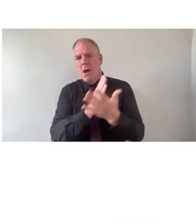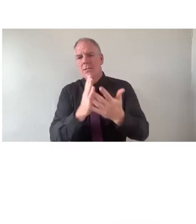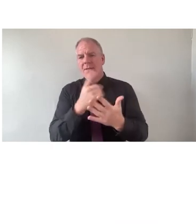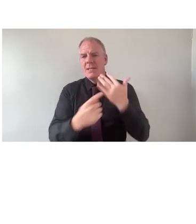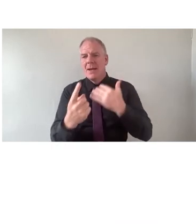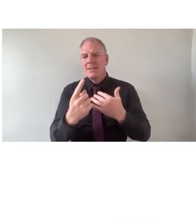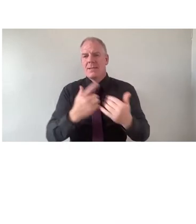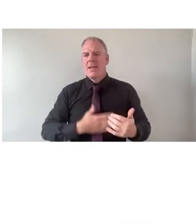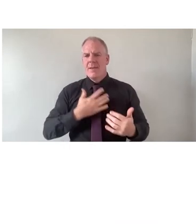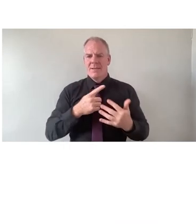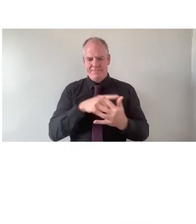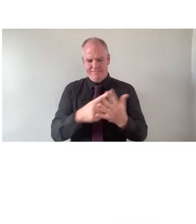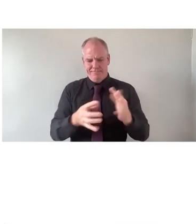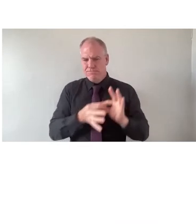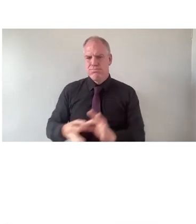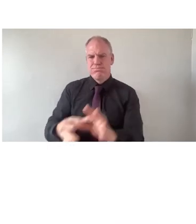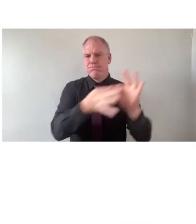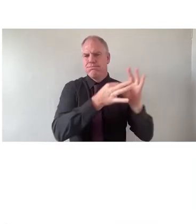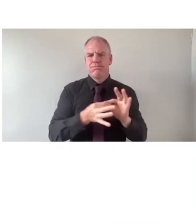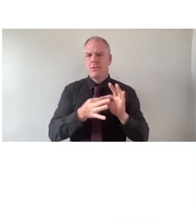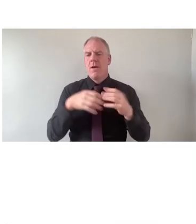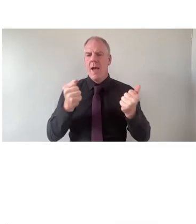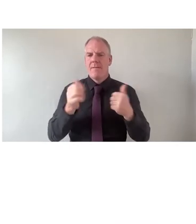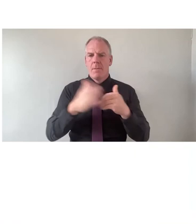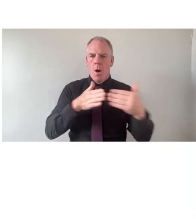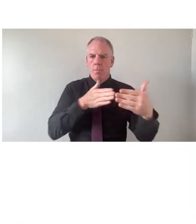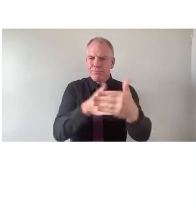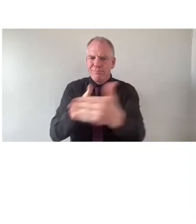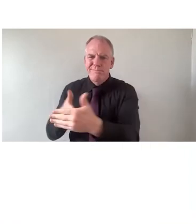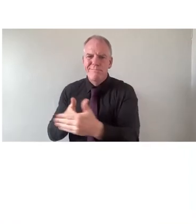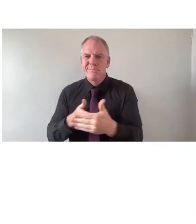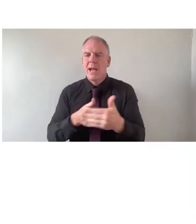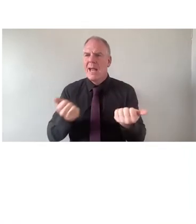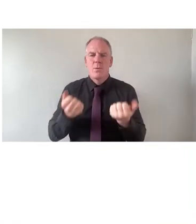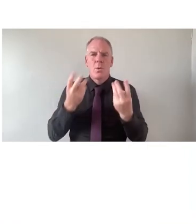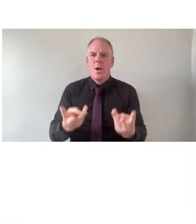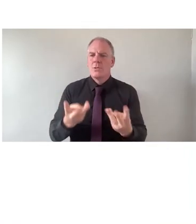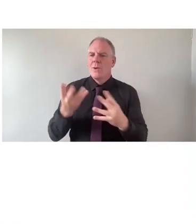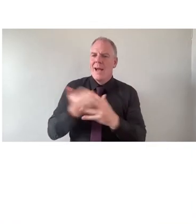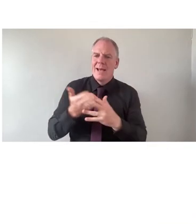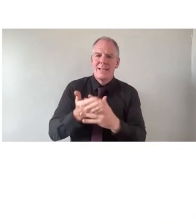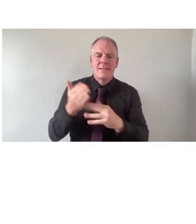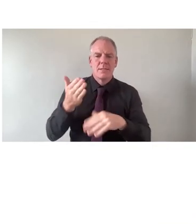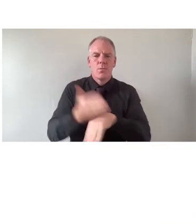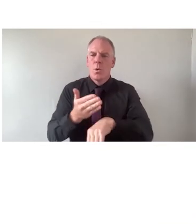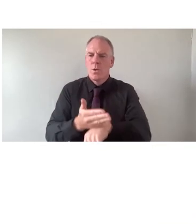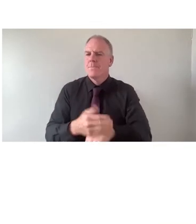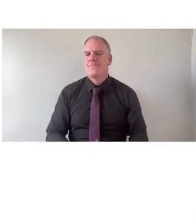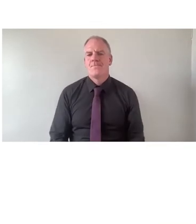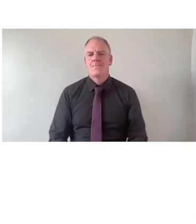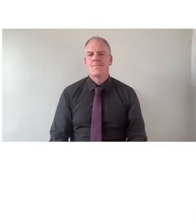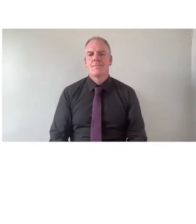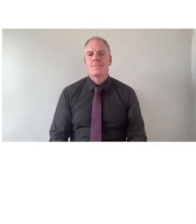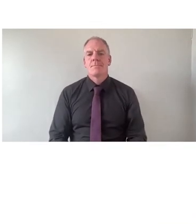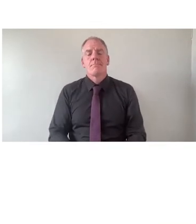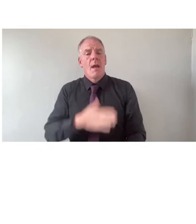do interact to create further barriers for anybody trying to access employment. In general, I really